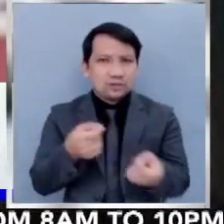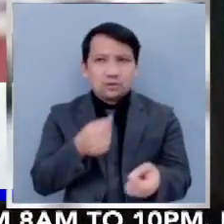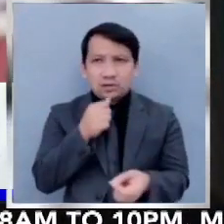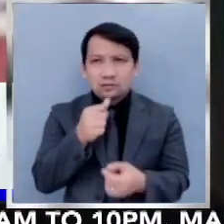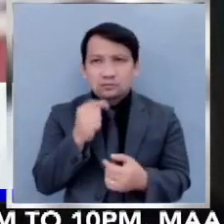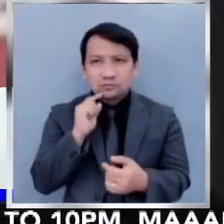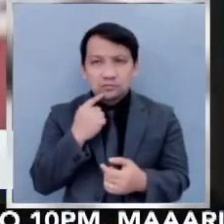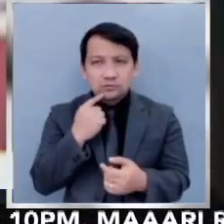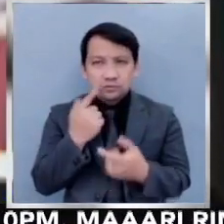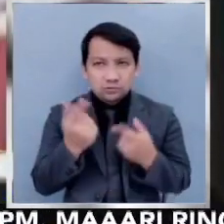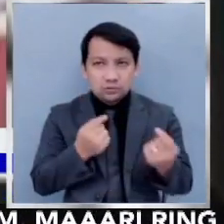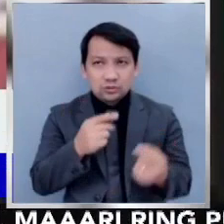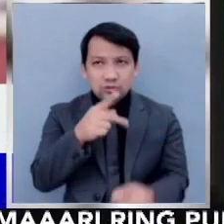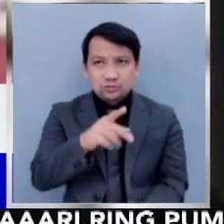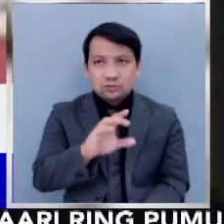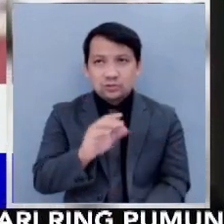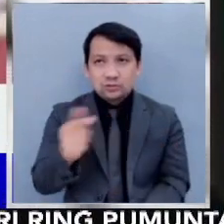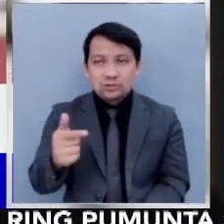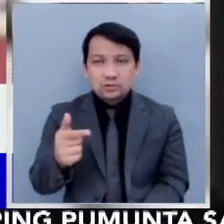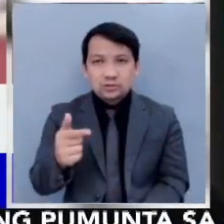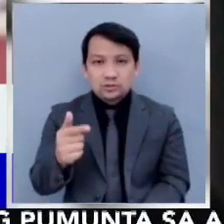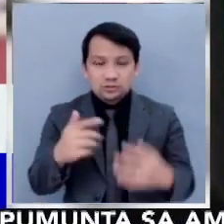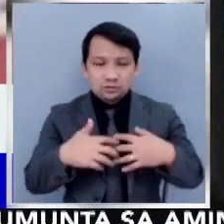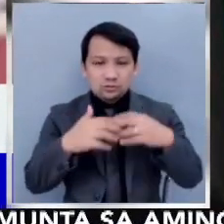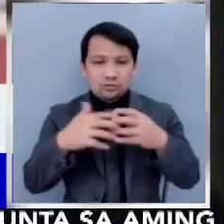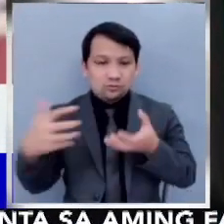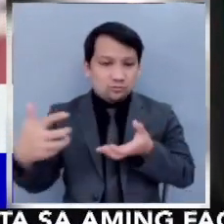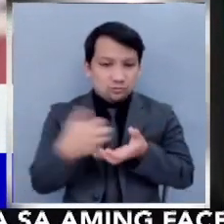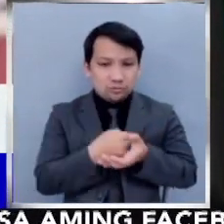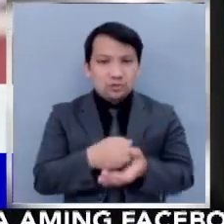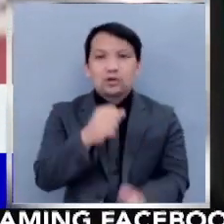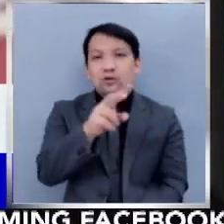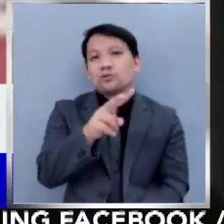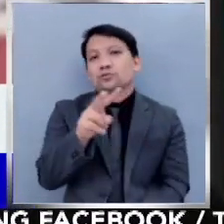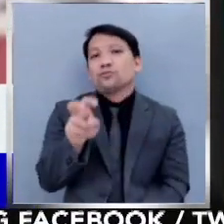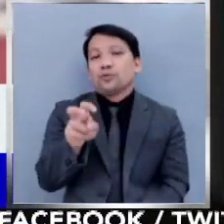The PCGG already recovered